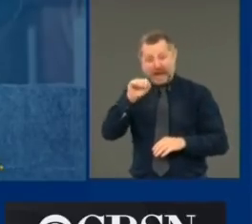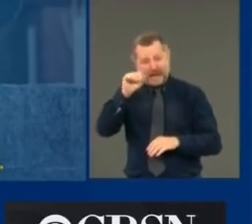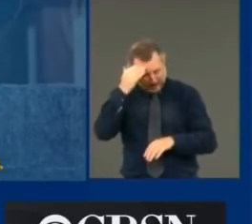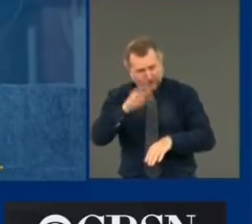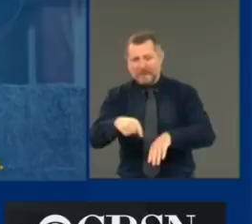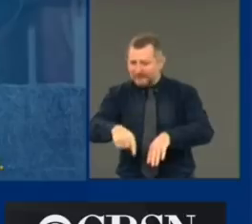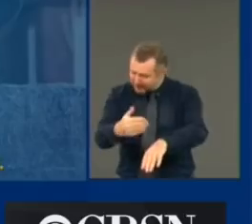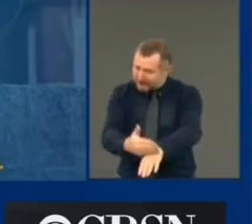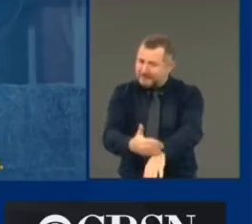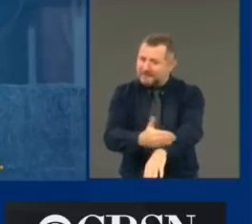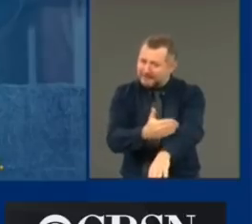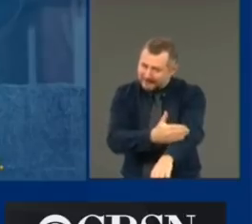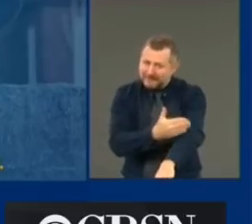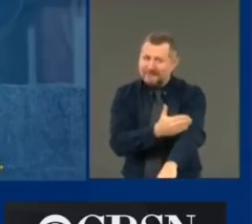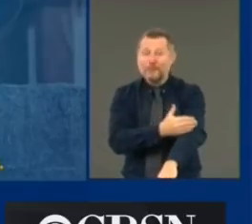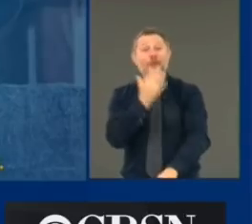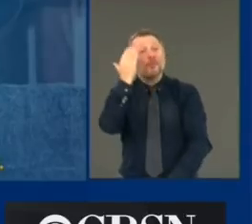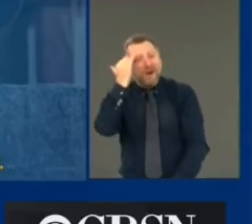of what you're doing.